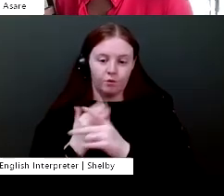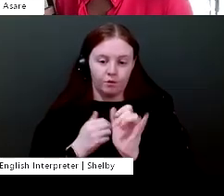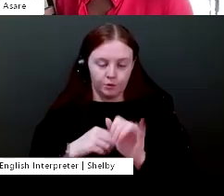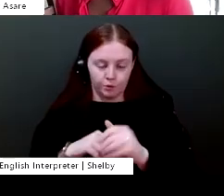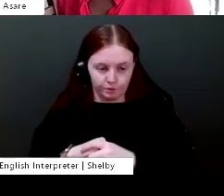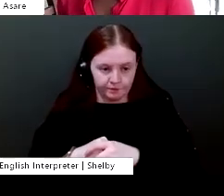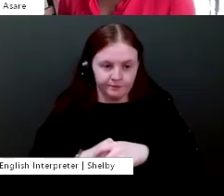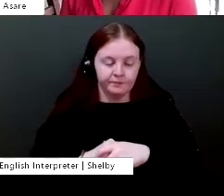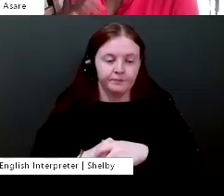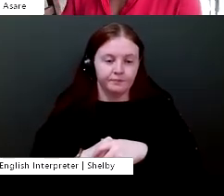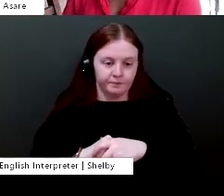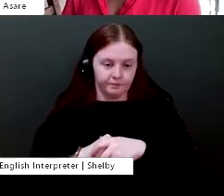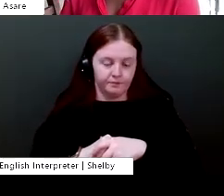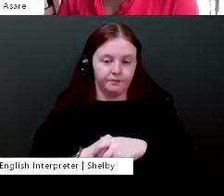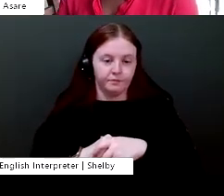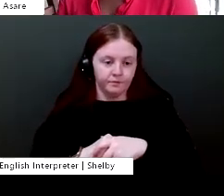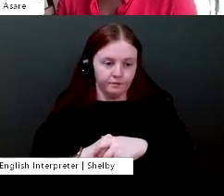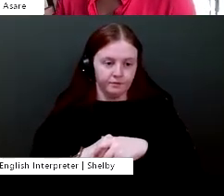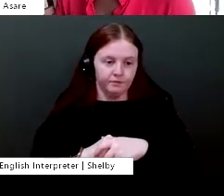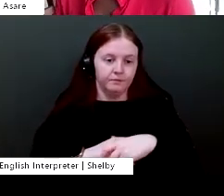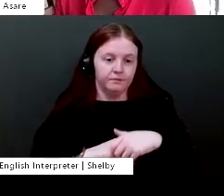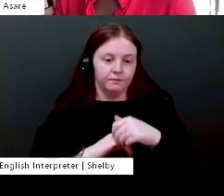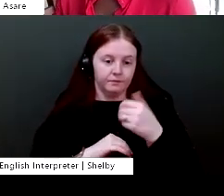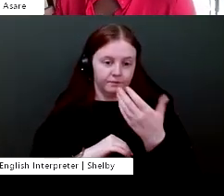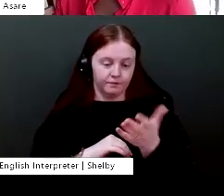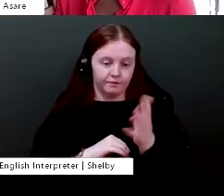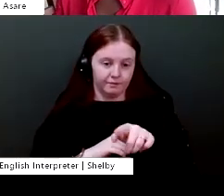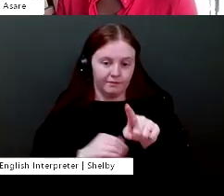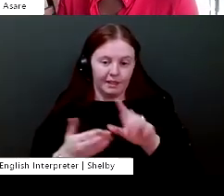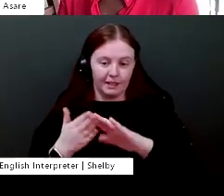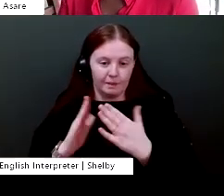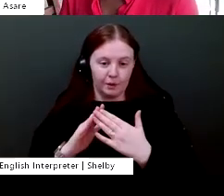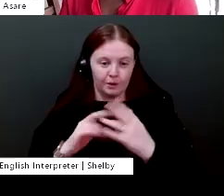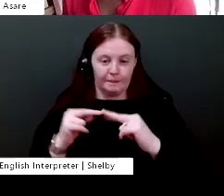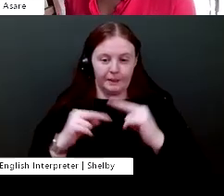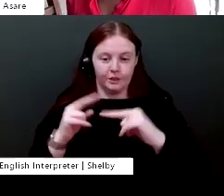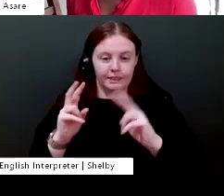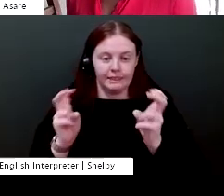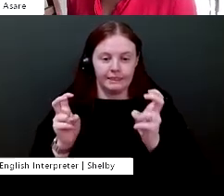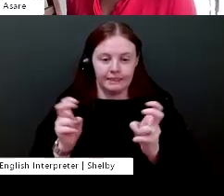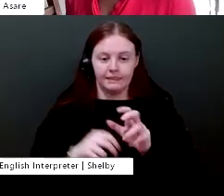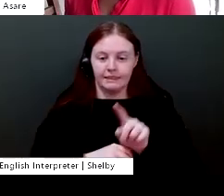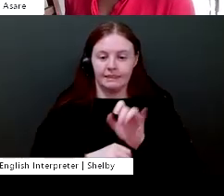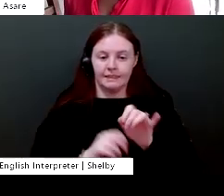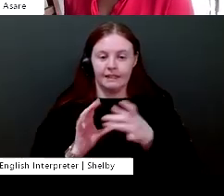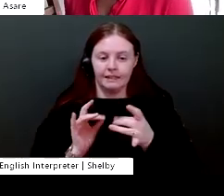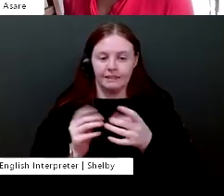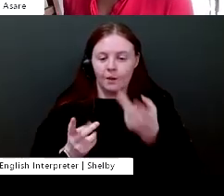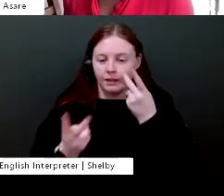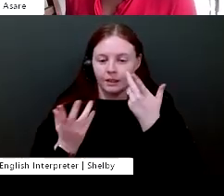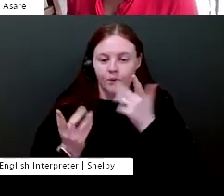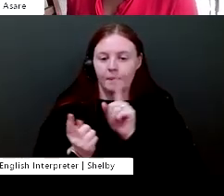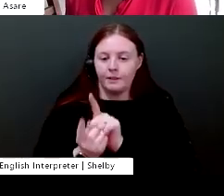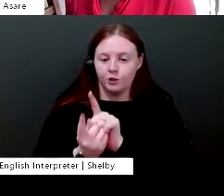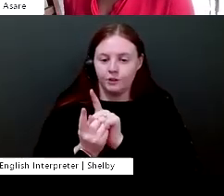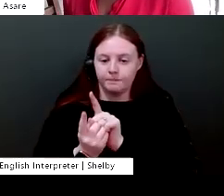And so if we take community building here, TI says, I would love to see mentorship where we're able to train